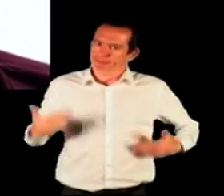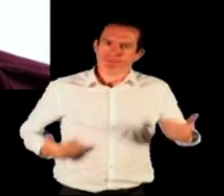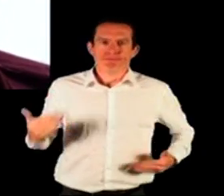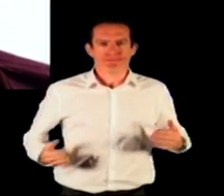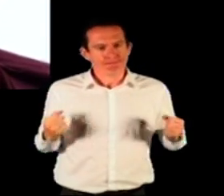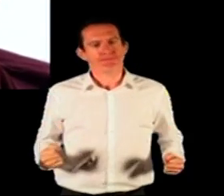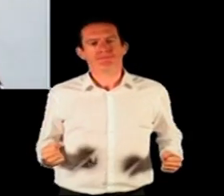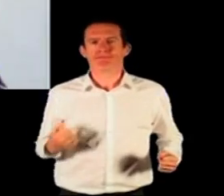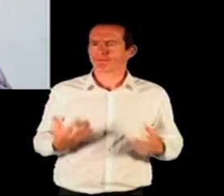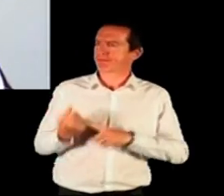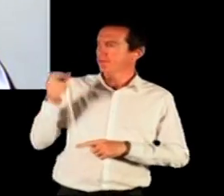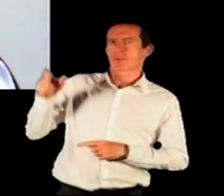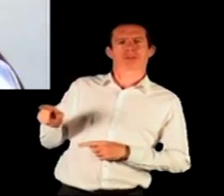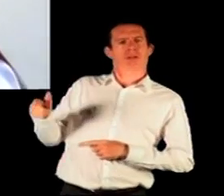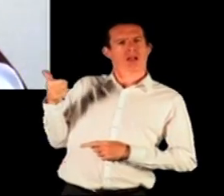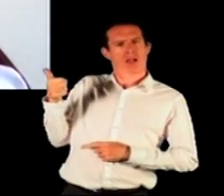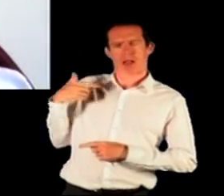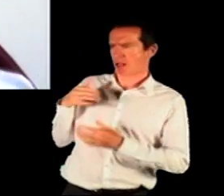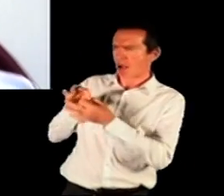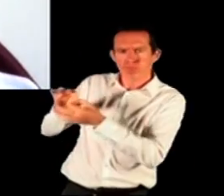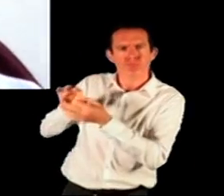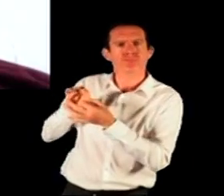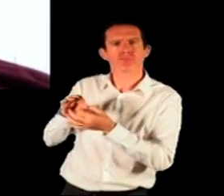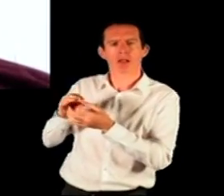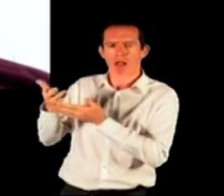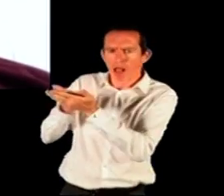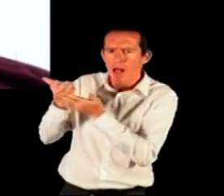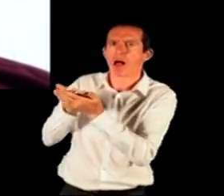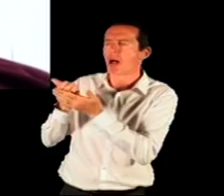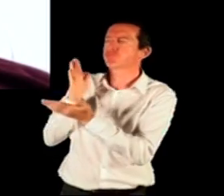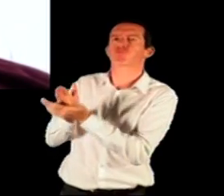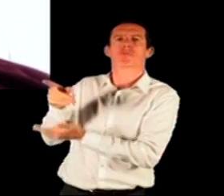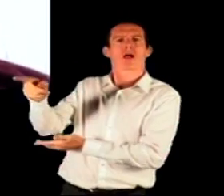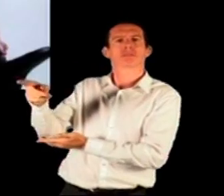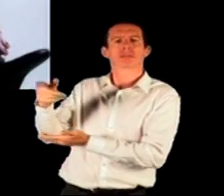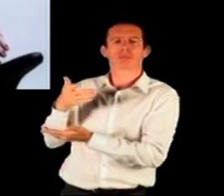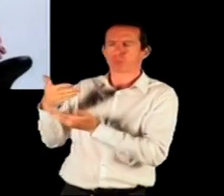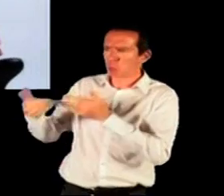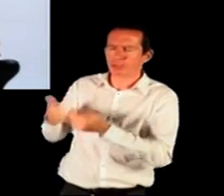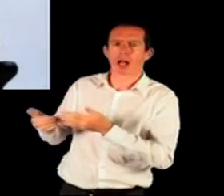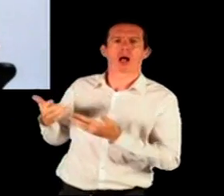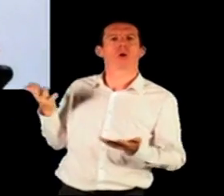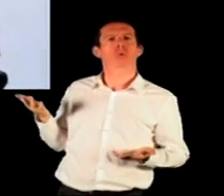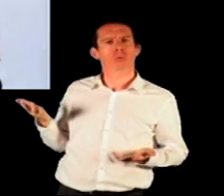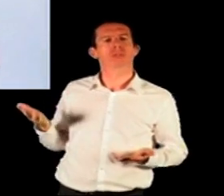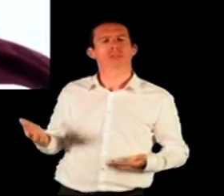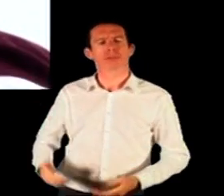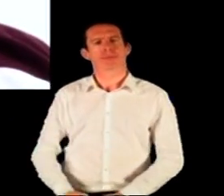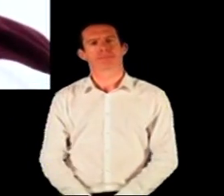to say to myself to be the bigger person and go and find somebody I could trust to deal with it.